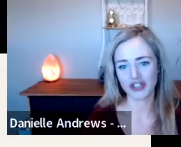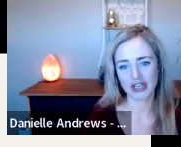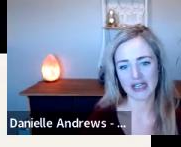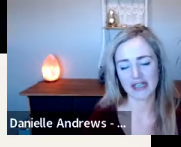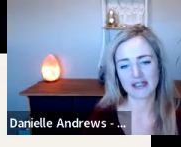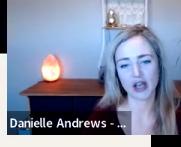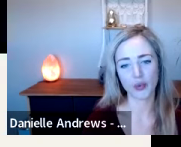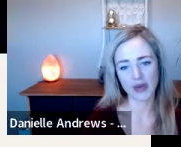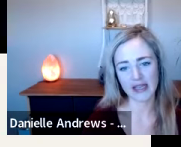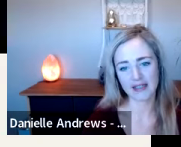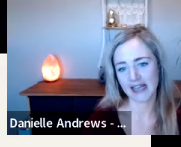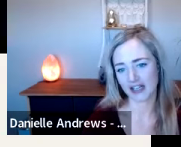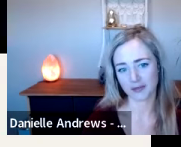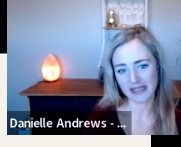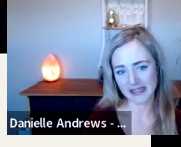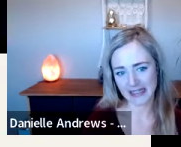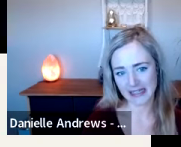website, which is